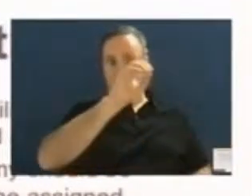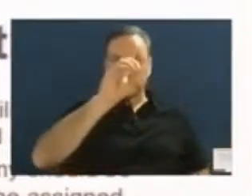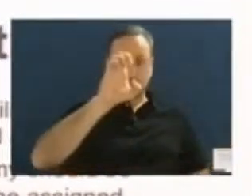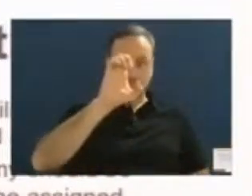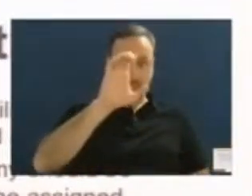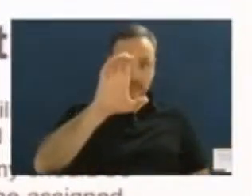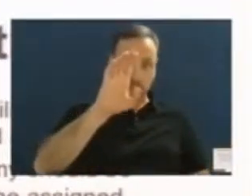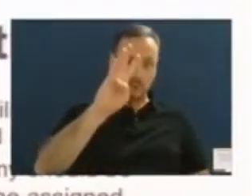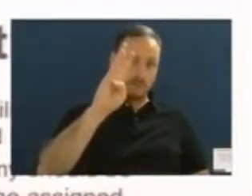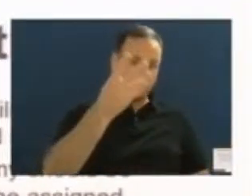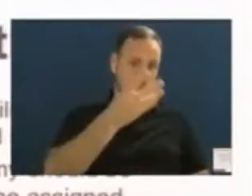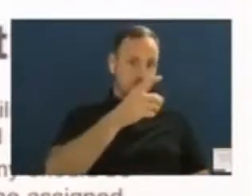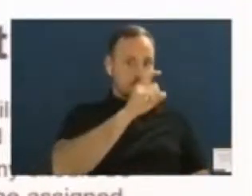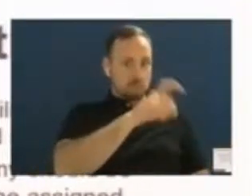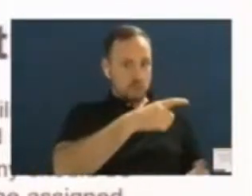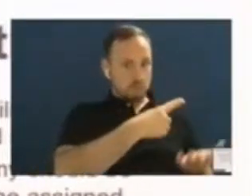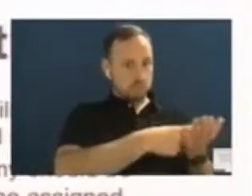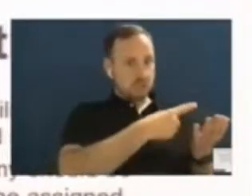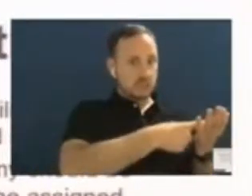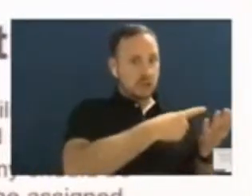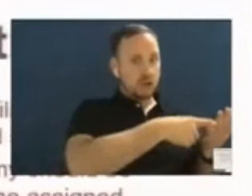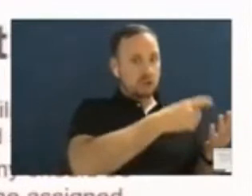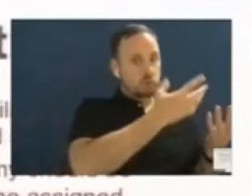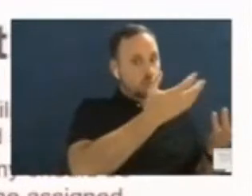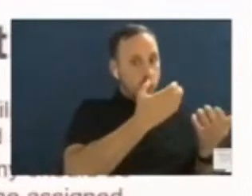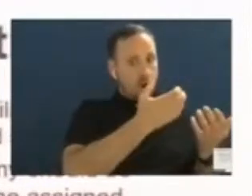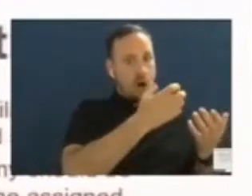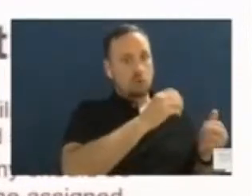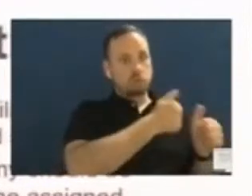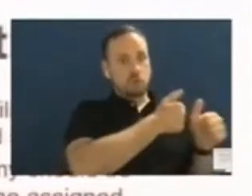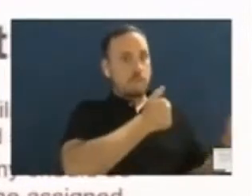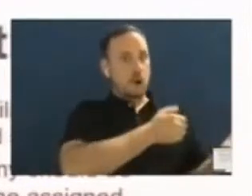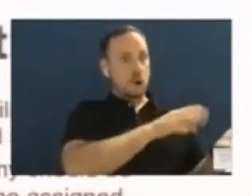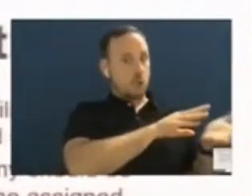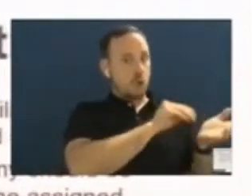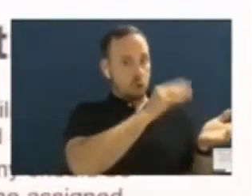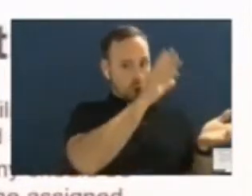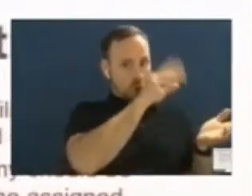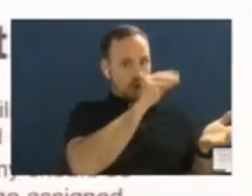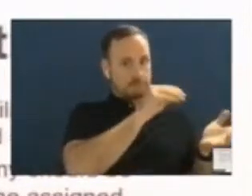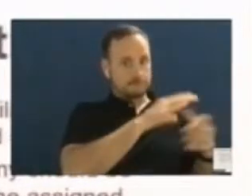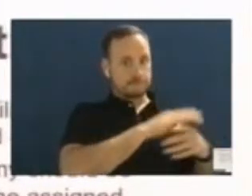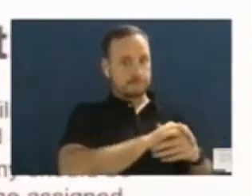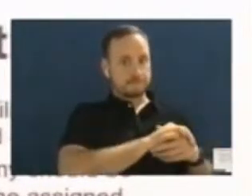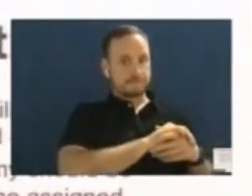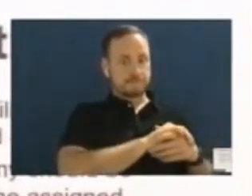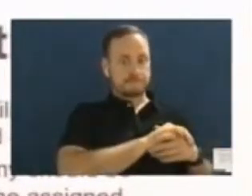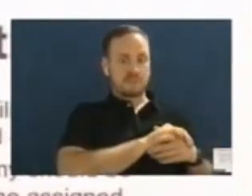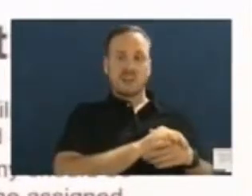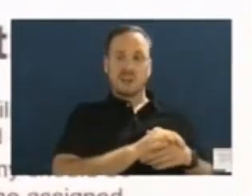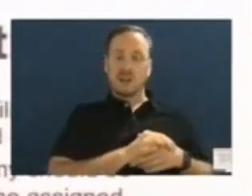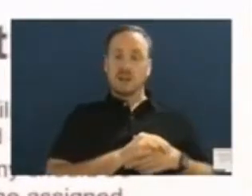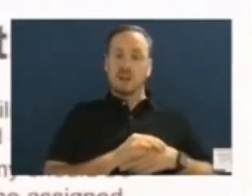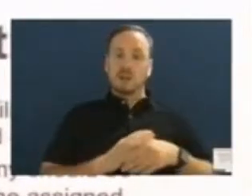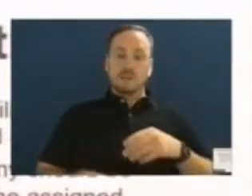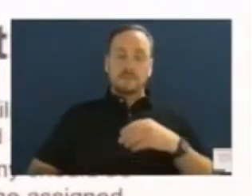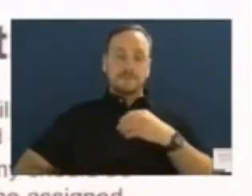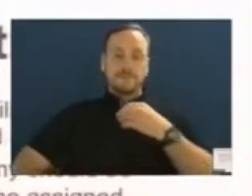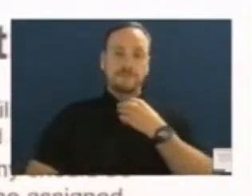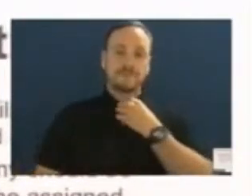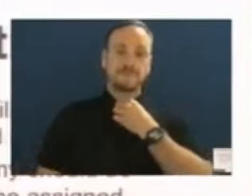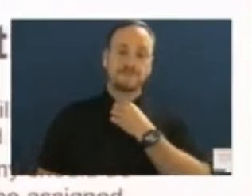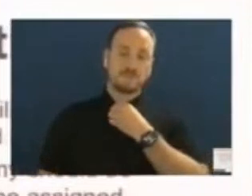and open up all of our enrollment for the second semester. That being said, we recognize as a result of our entire community dealing